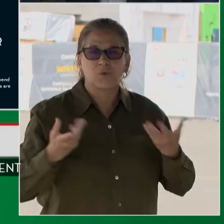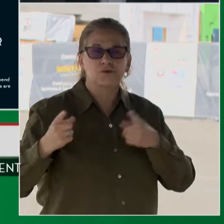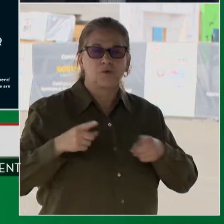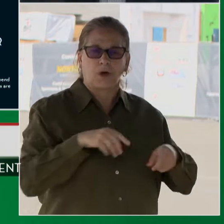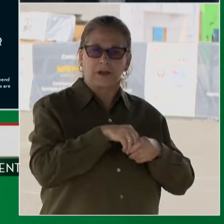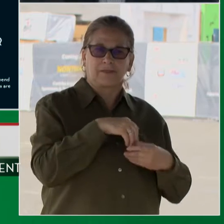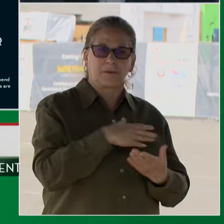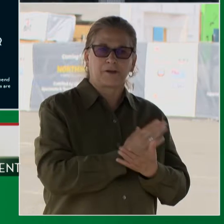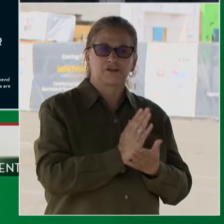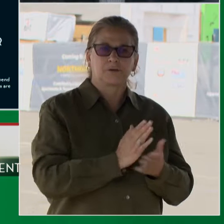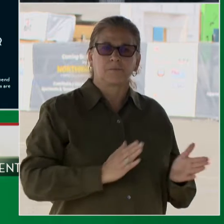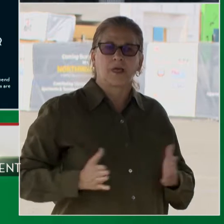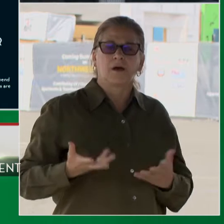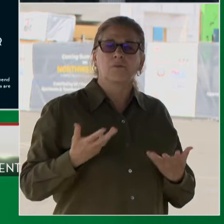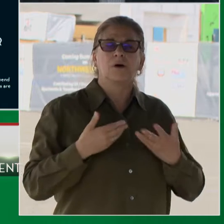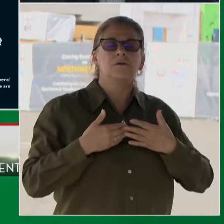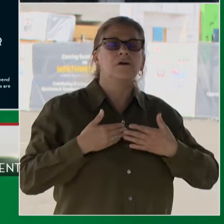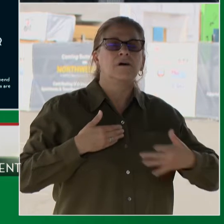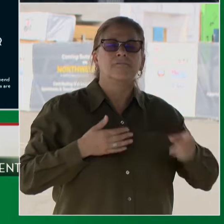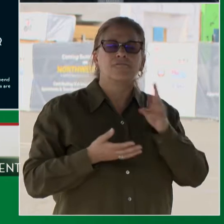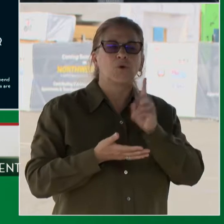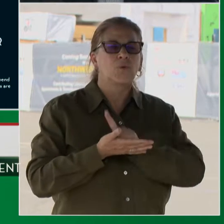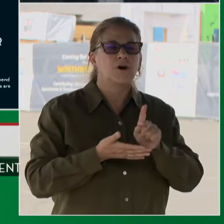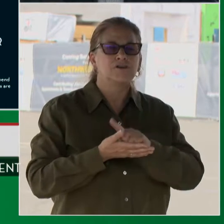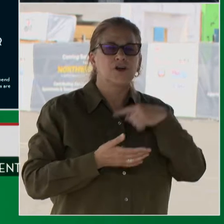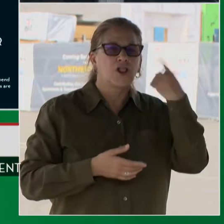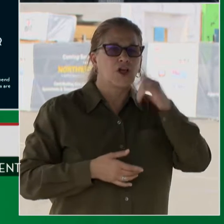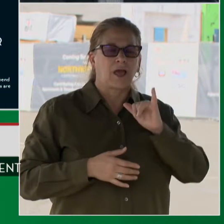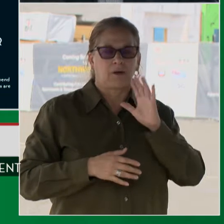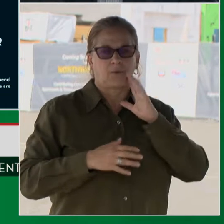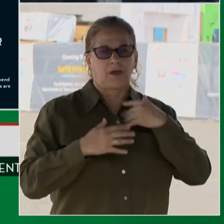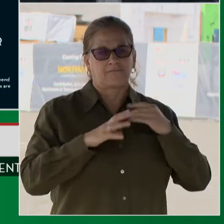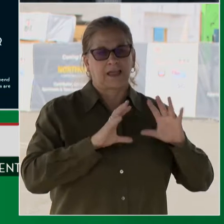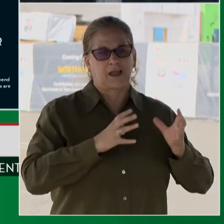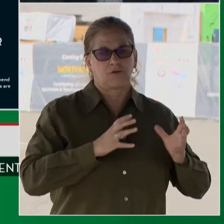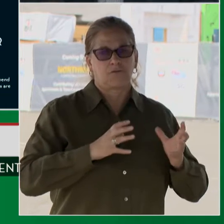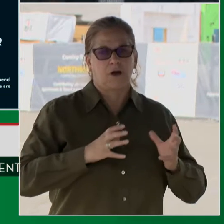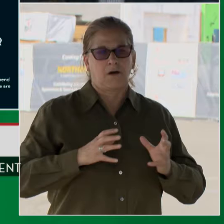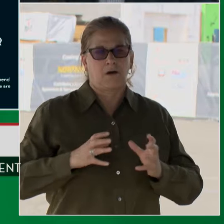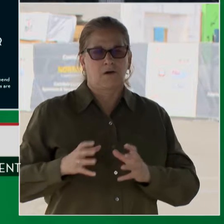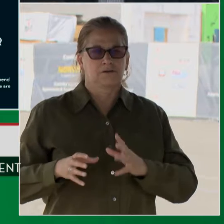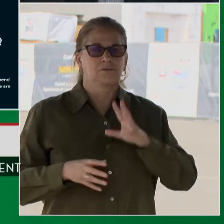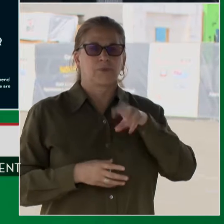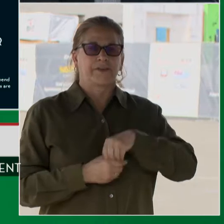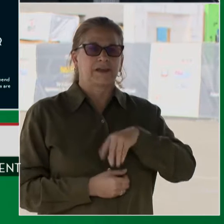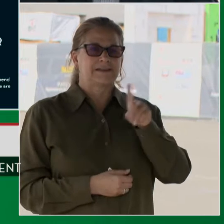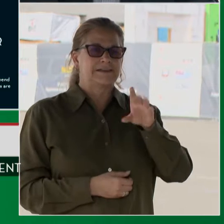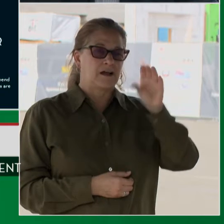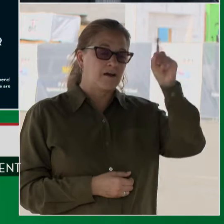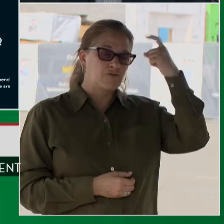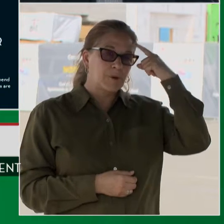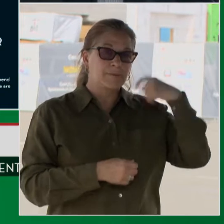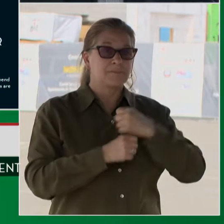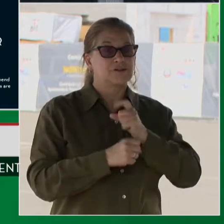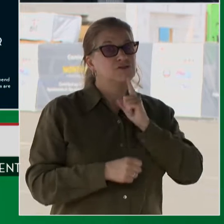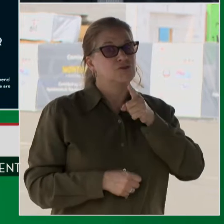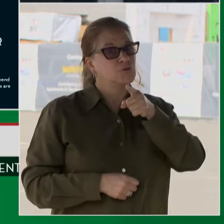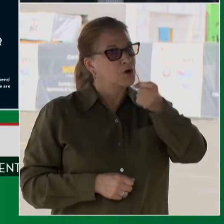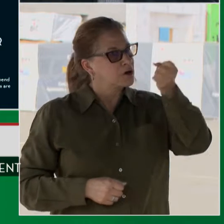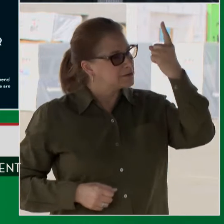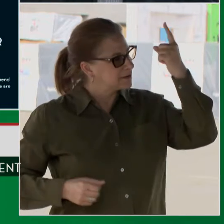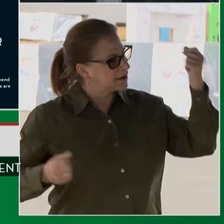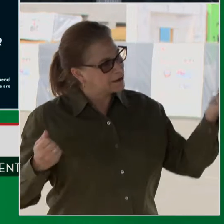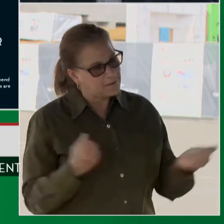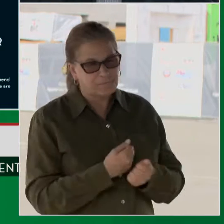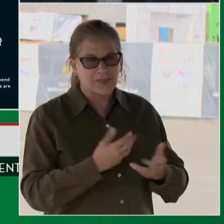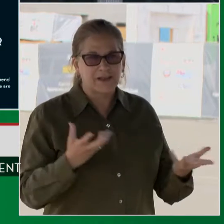of the next few weeks, we're going to go cluster by cluster through the government in order to ensure that you know everything that's in the budget and what we're